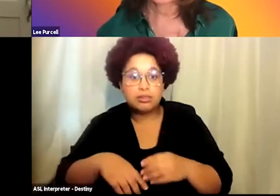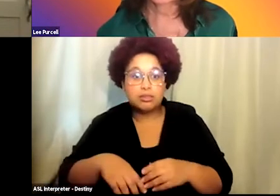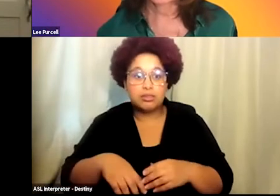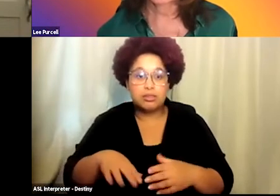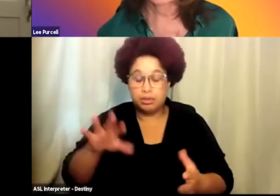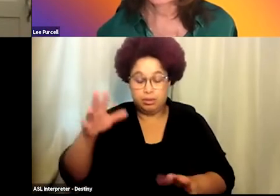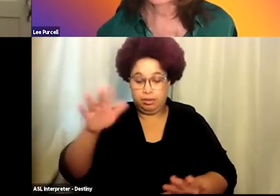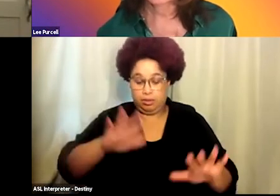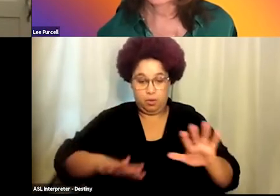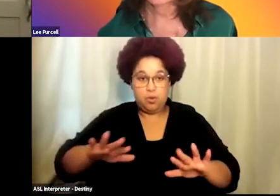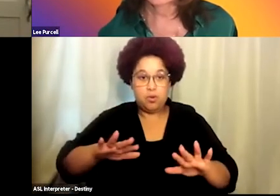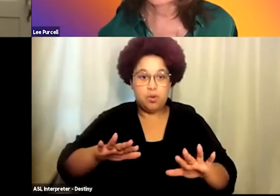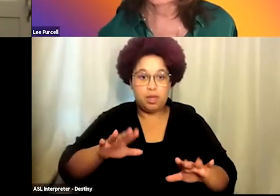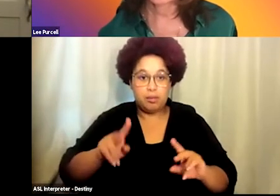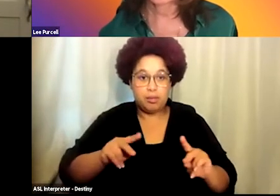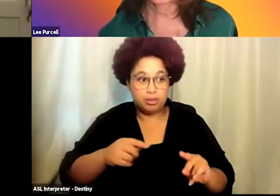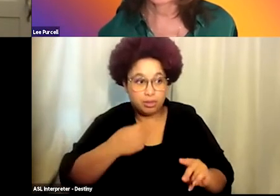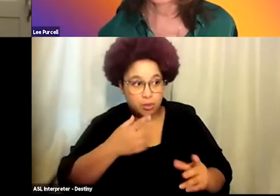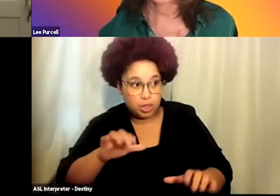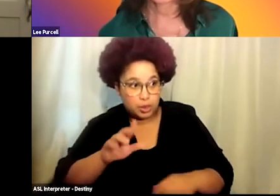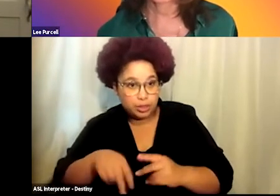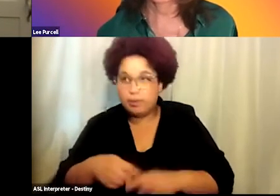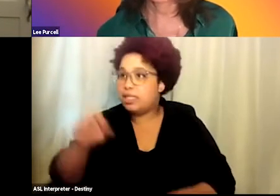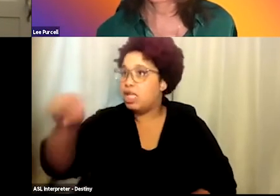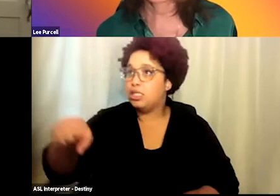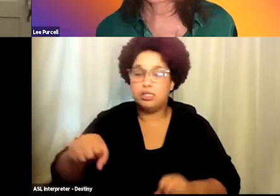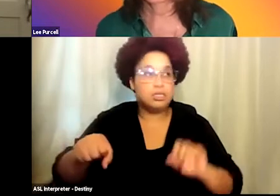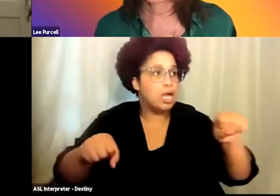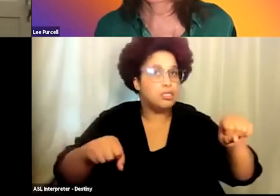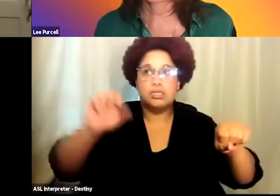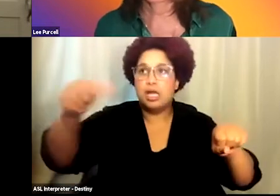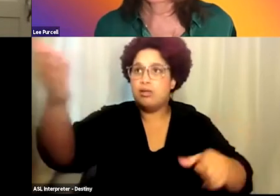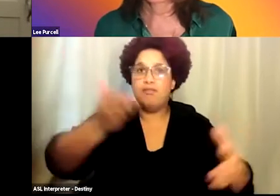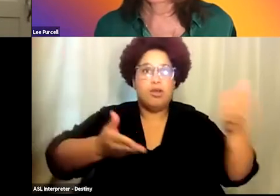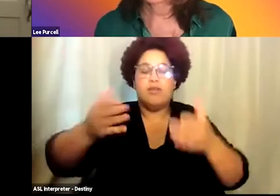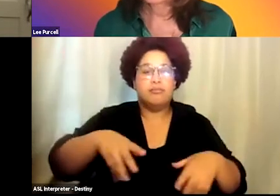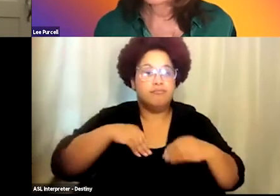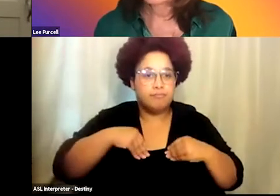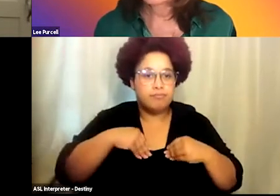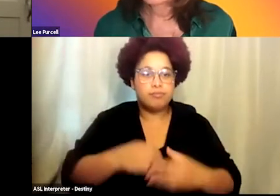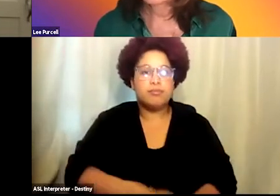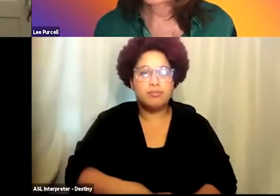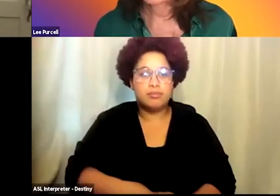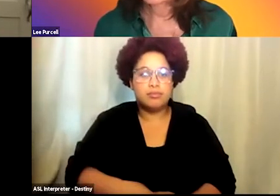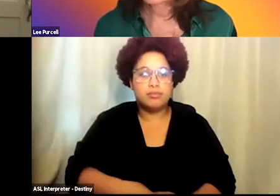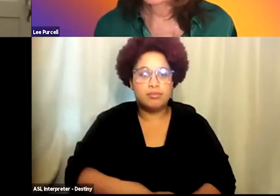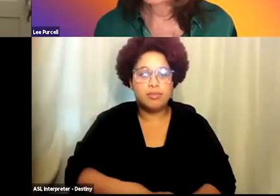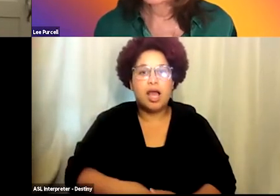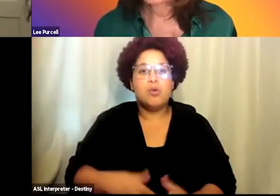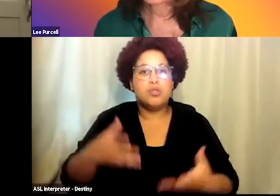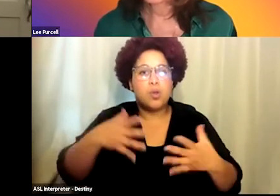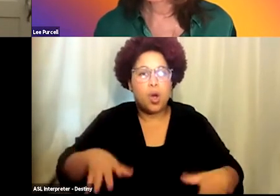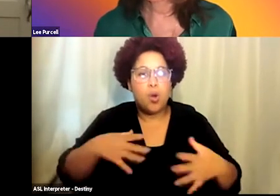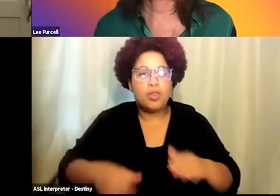and then people said, you want to do this? Yes. You want to do this? Yes. I ended up being a wardrobe assistant